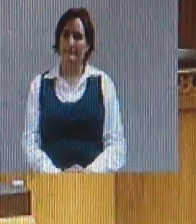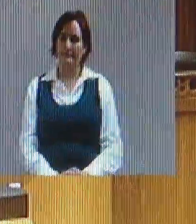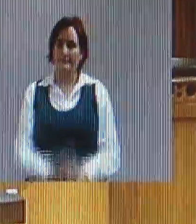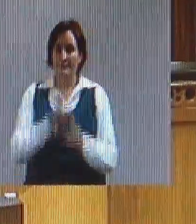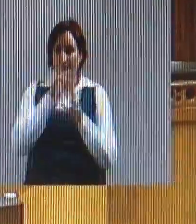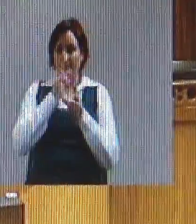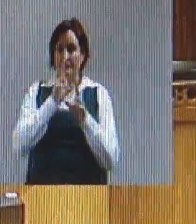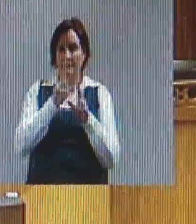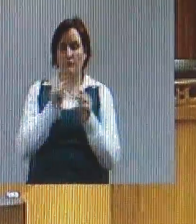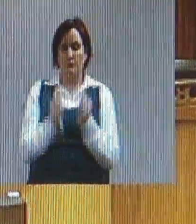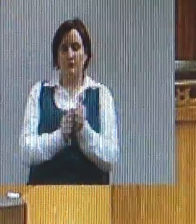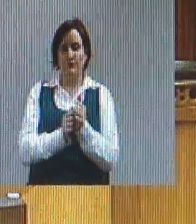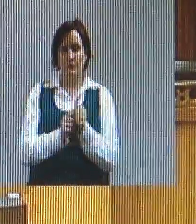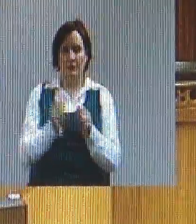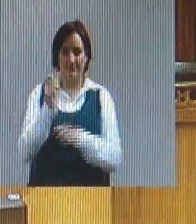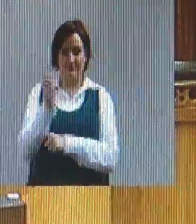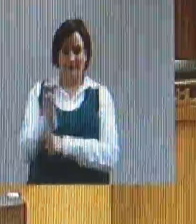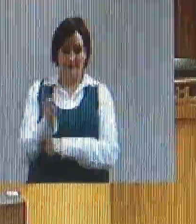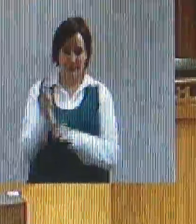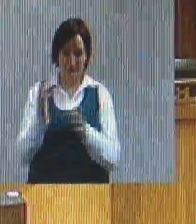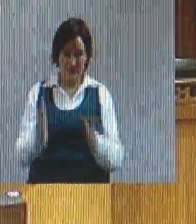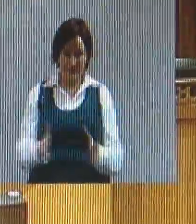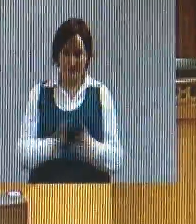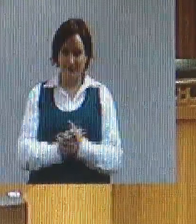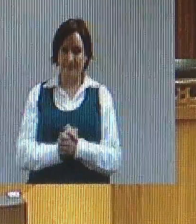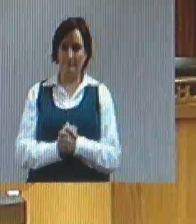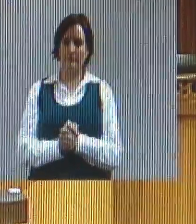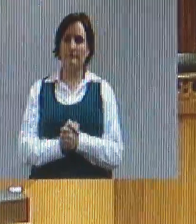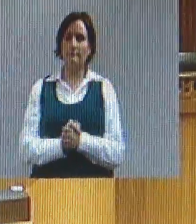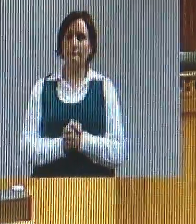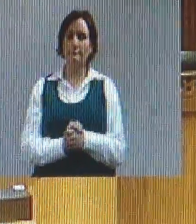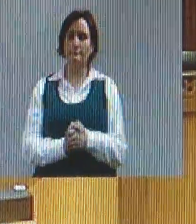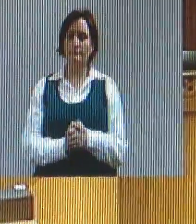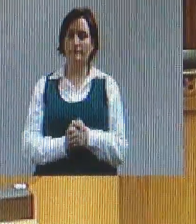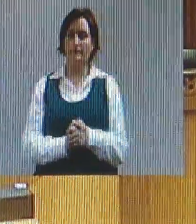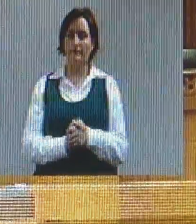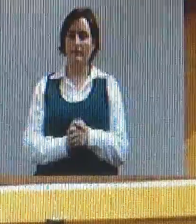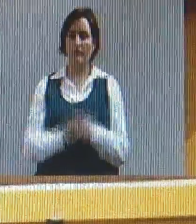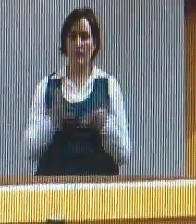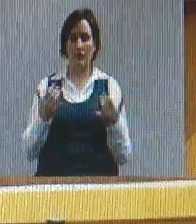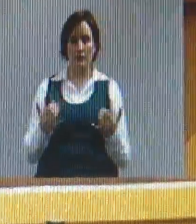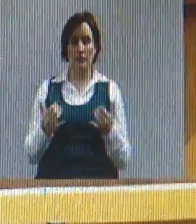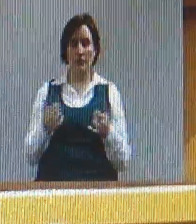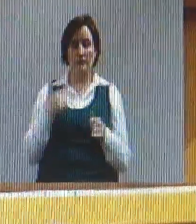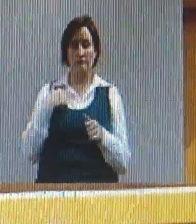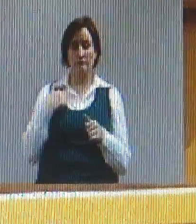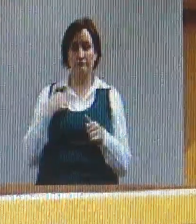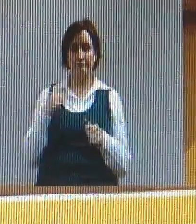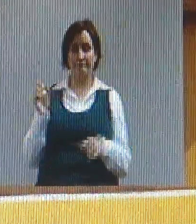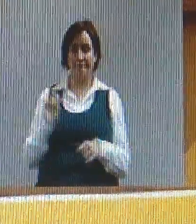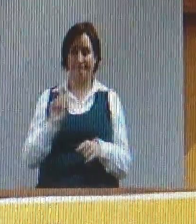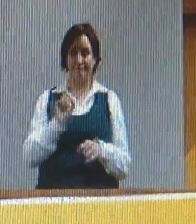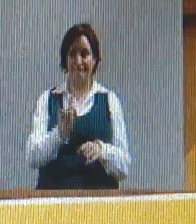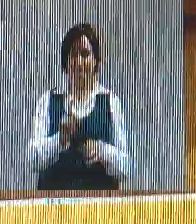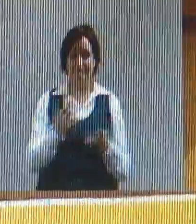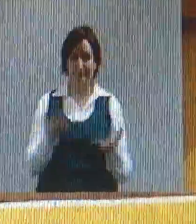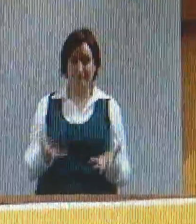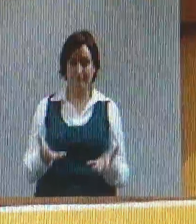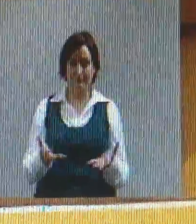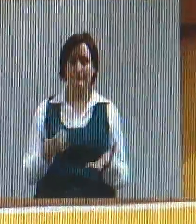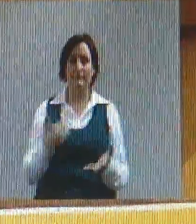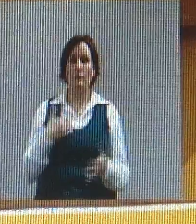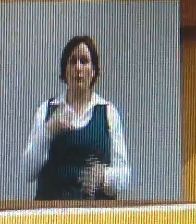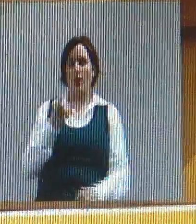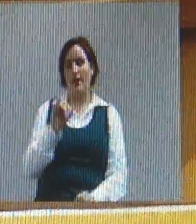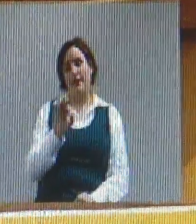Honorable Deputy Speaker, I stand here today representative not only of the Inkatha